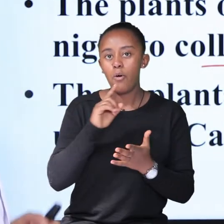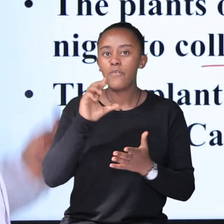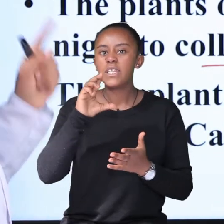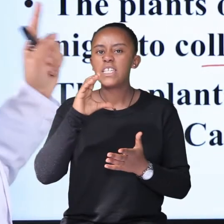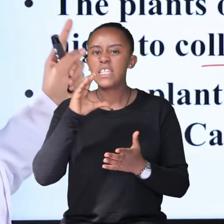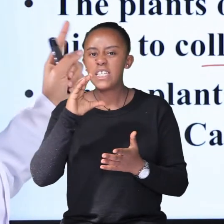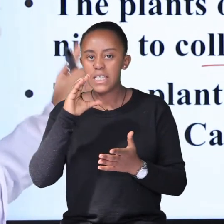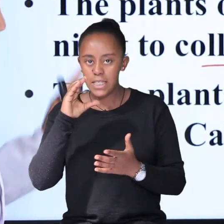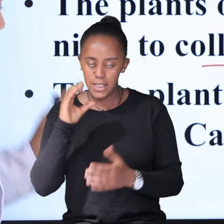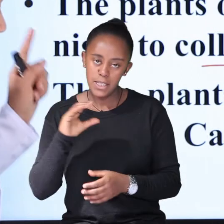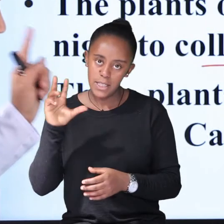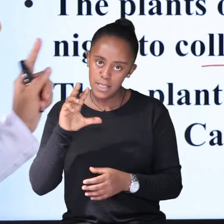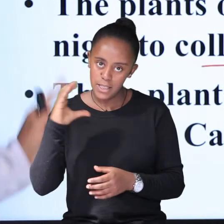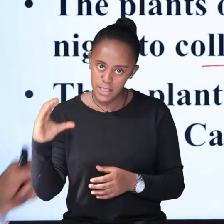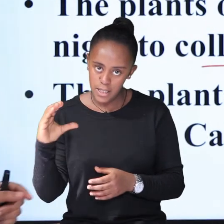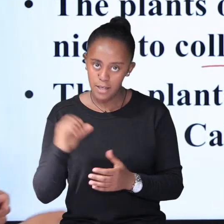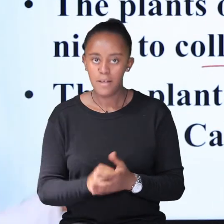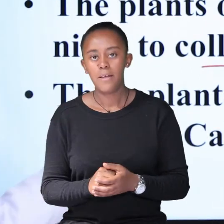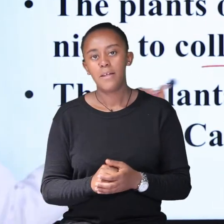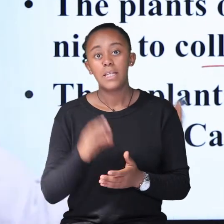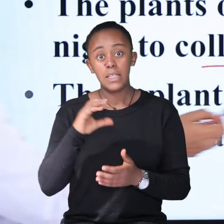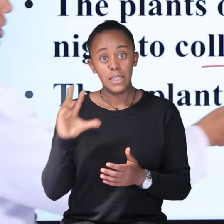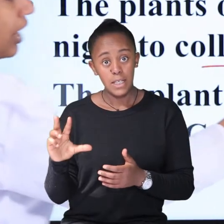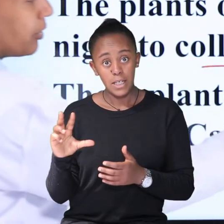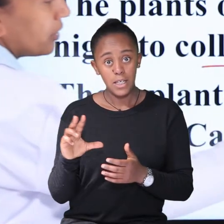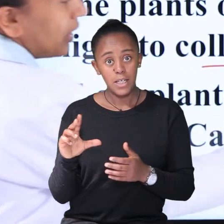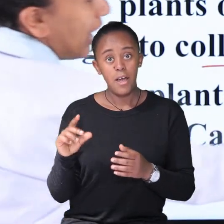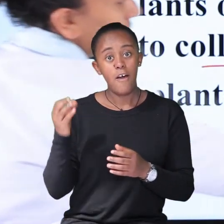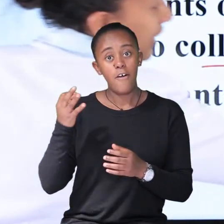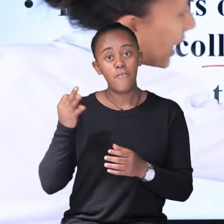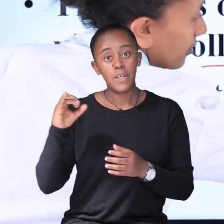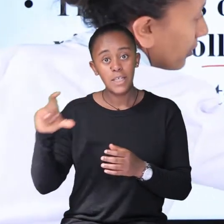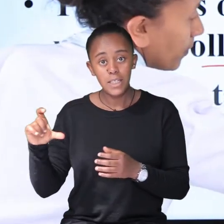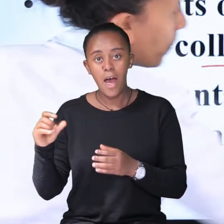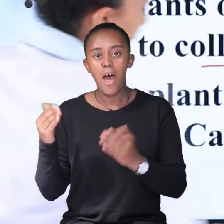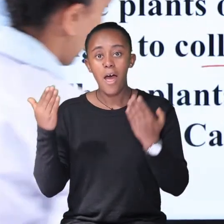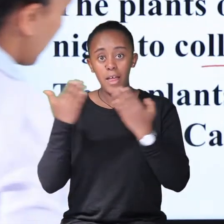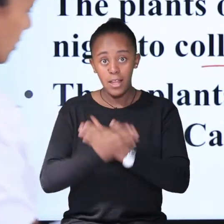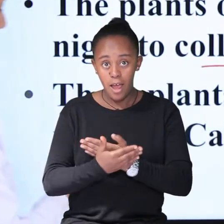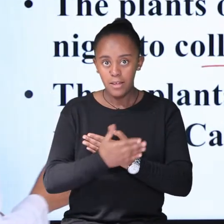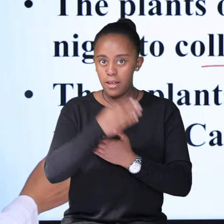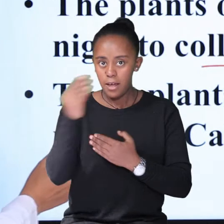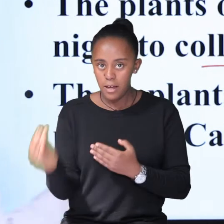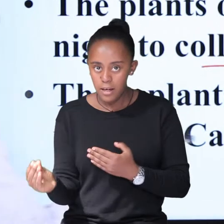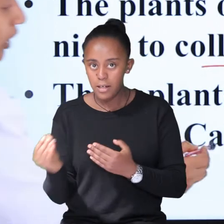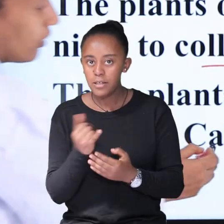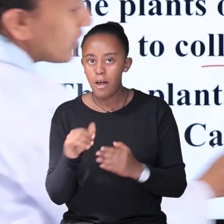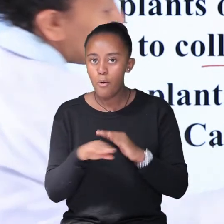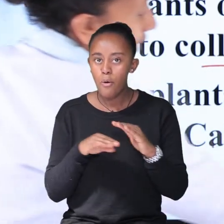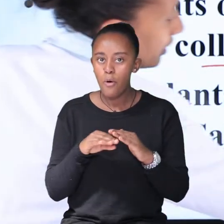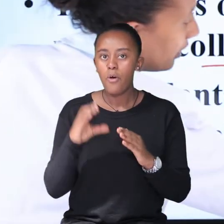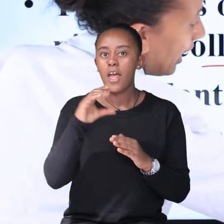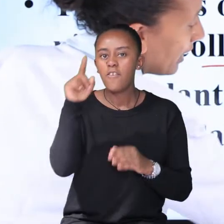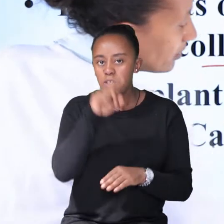plant? These C4 CAM plants fix carbon at night and they undergo